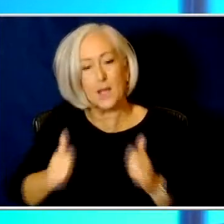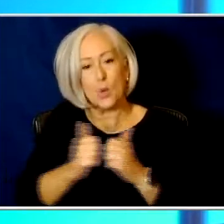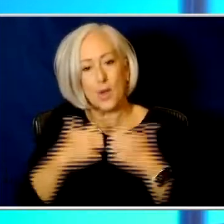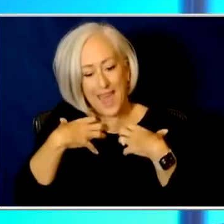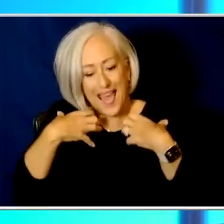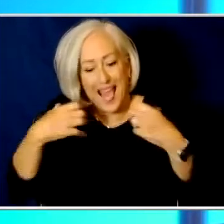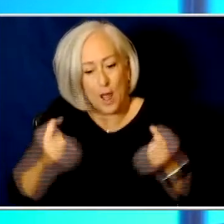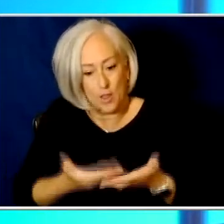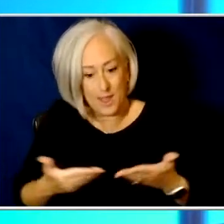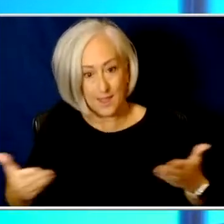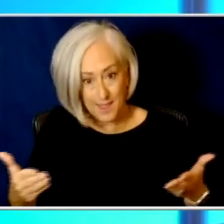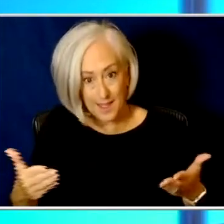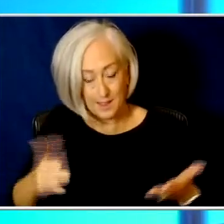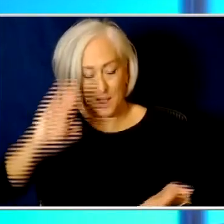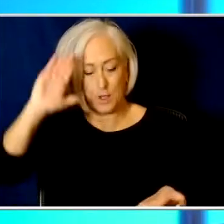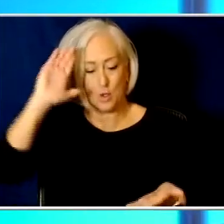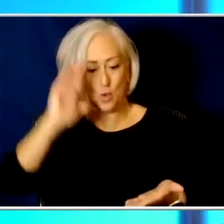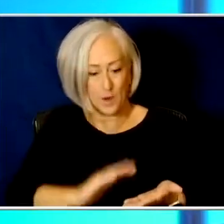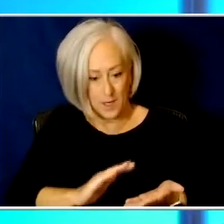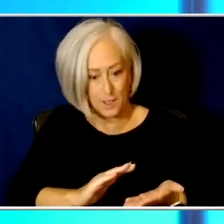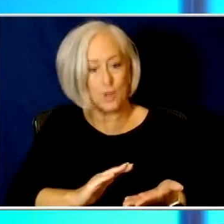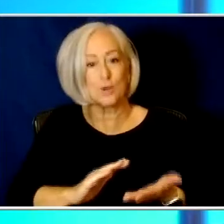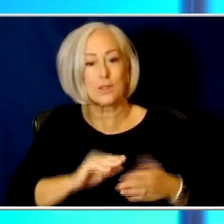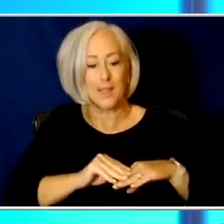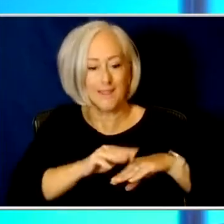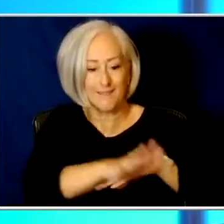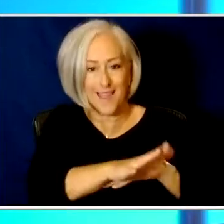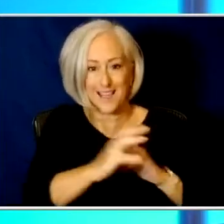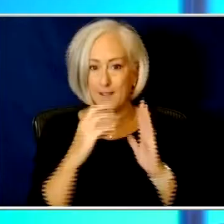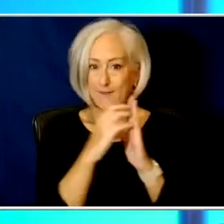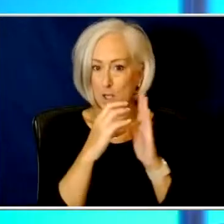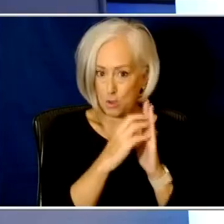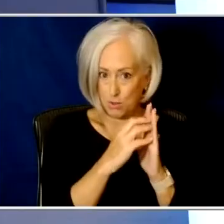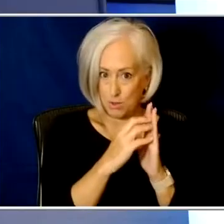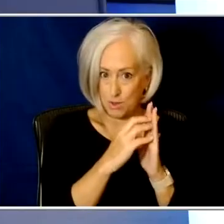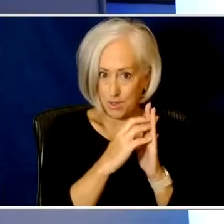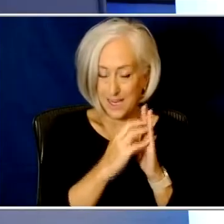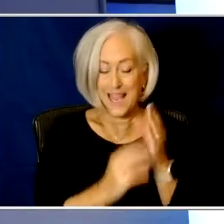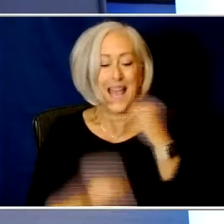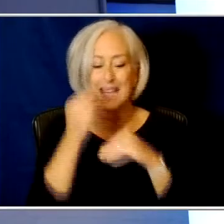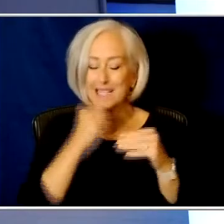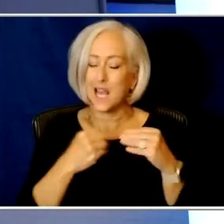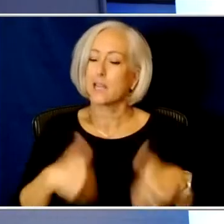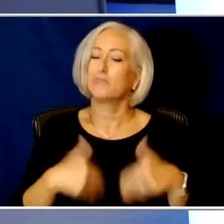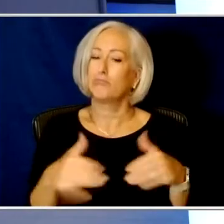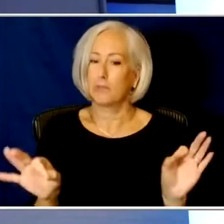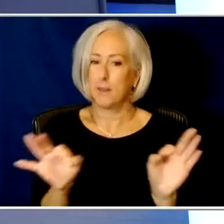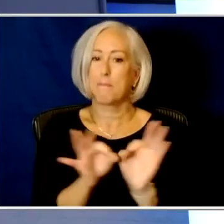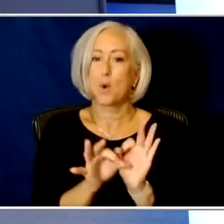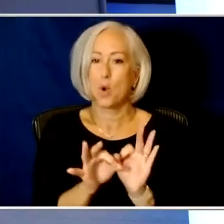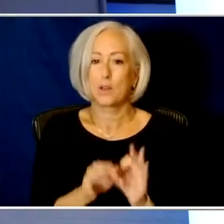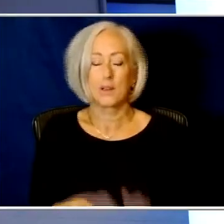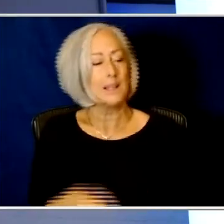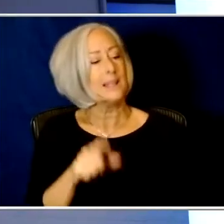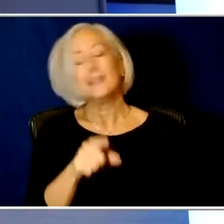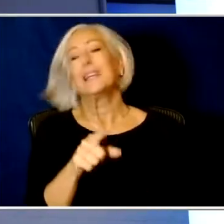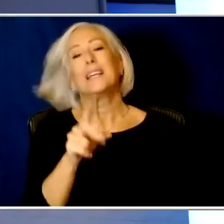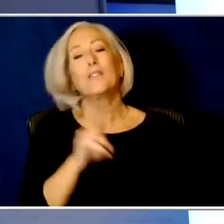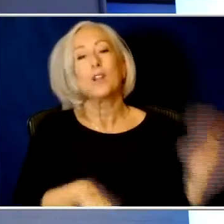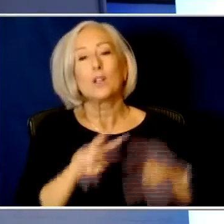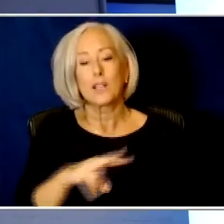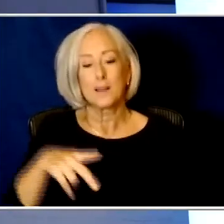the tumors. But yes, diet is very important in this regard. Well, it's if we were to break it down, and we'd call it PDAT.